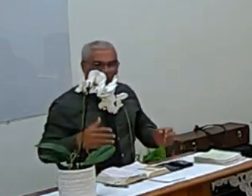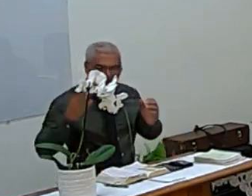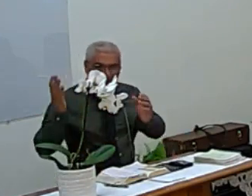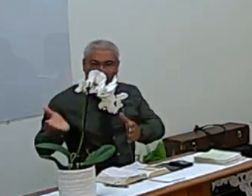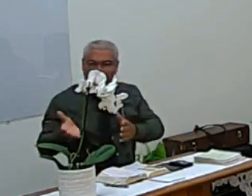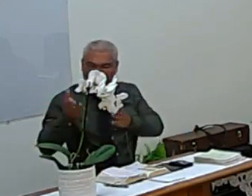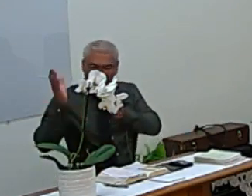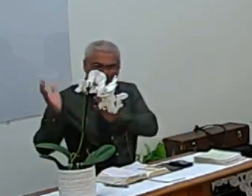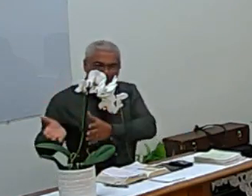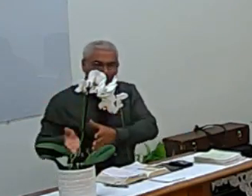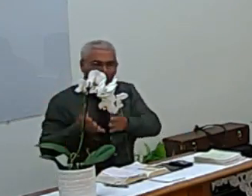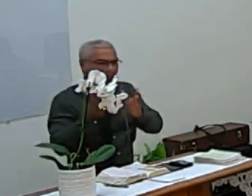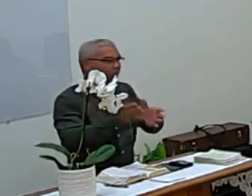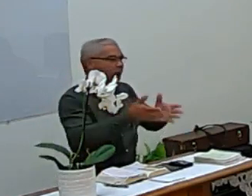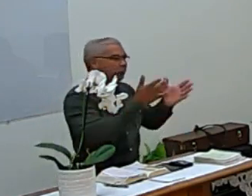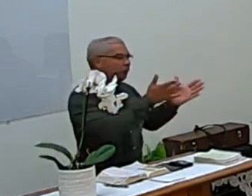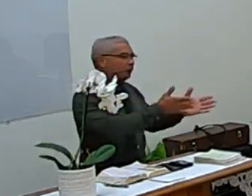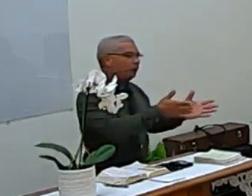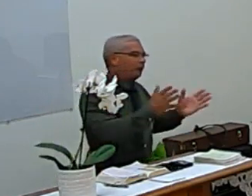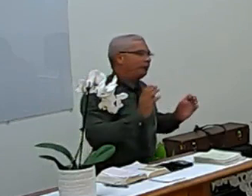they're there.